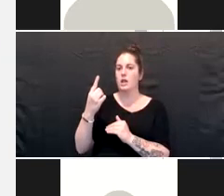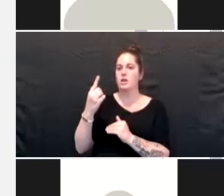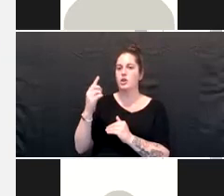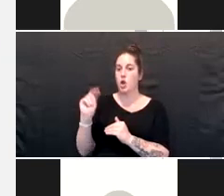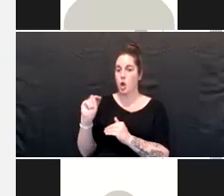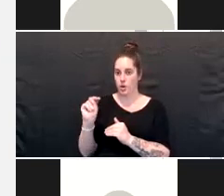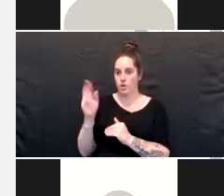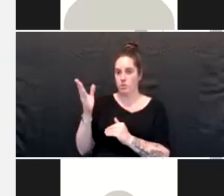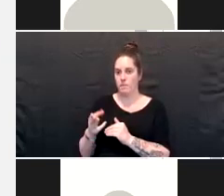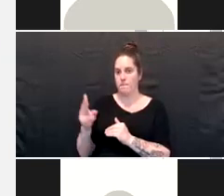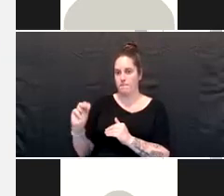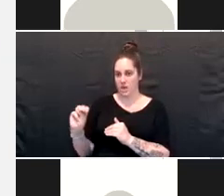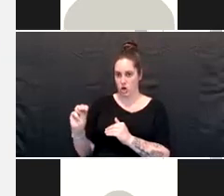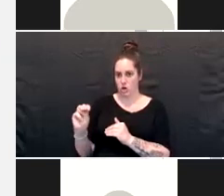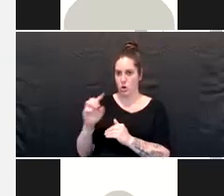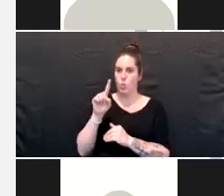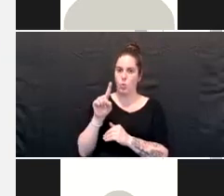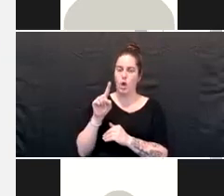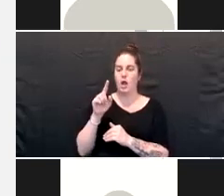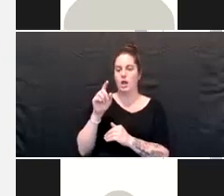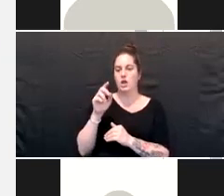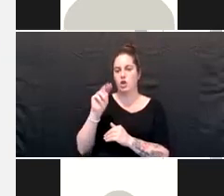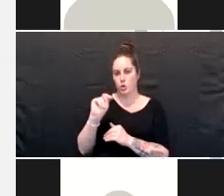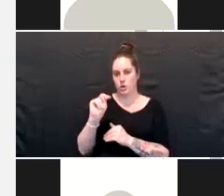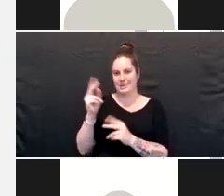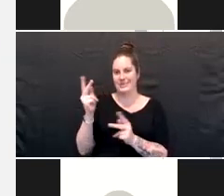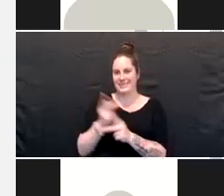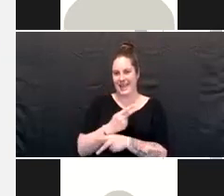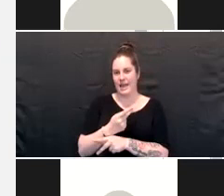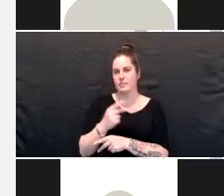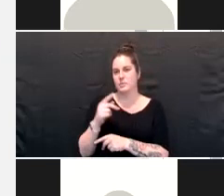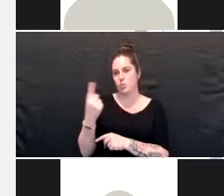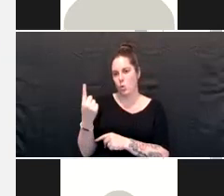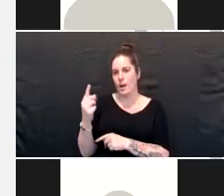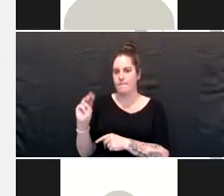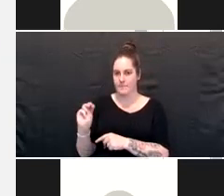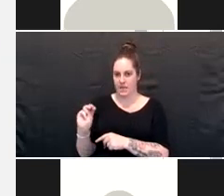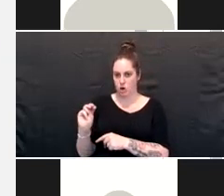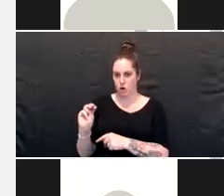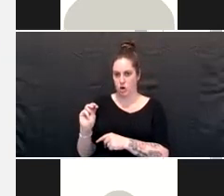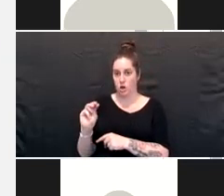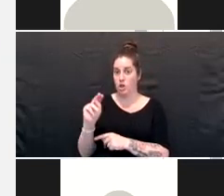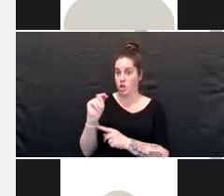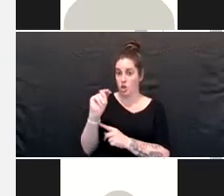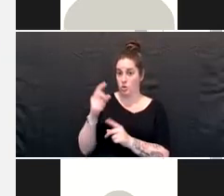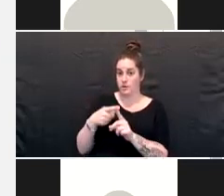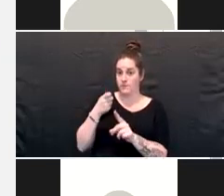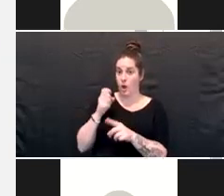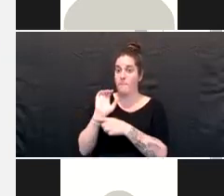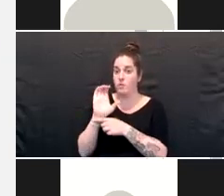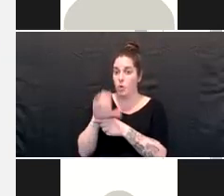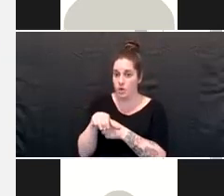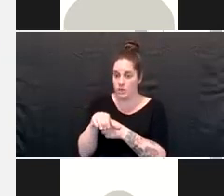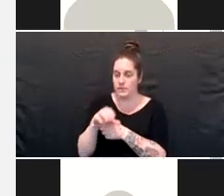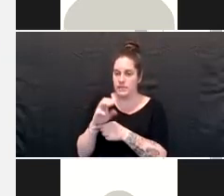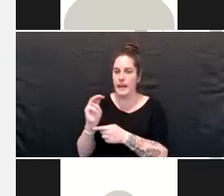1 Newton times 1 meter, right? 1 Newton meter. The Newton comes from force, the meter